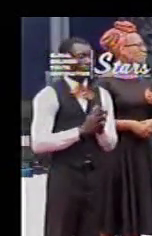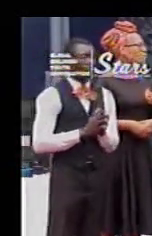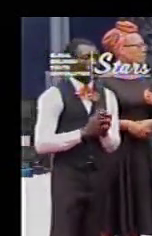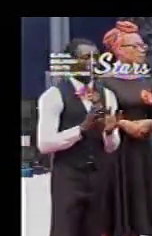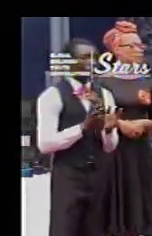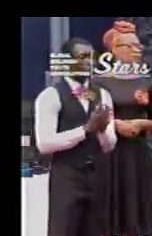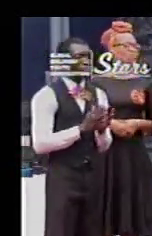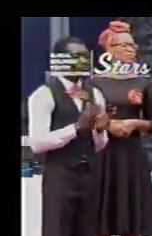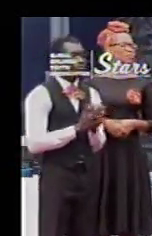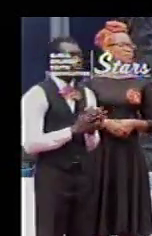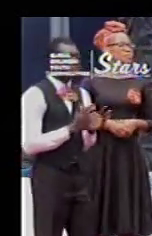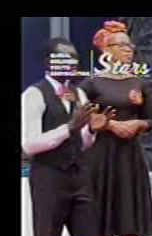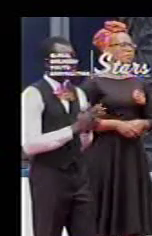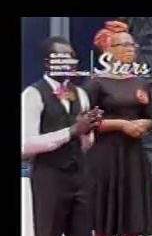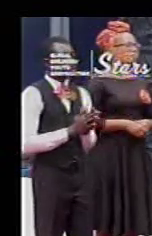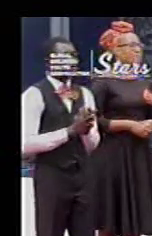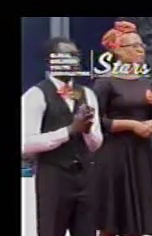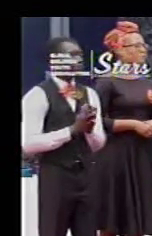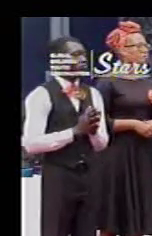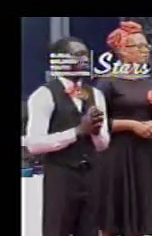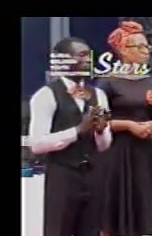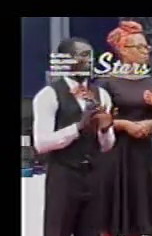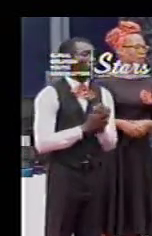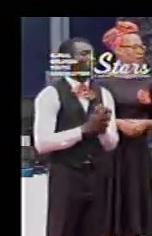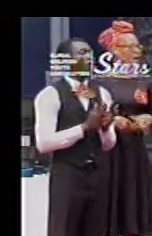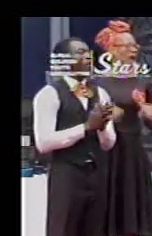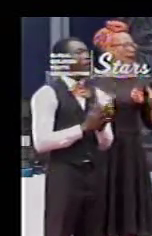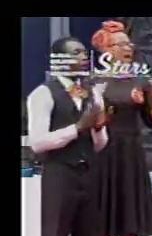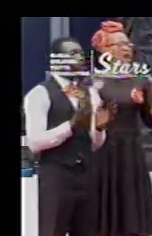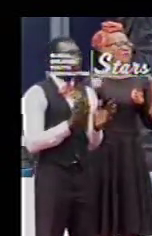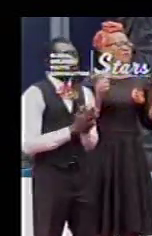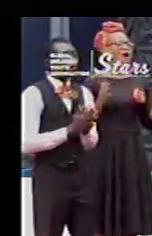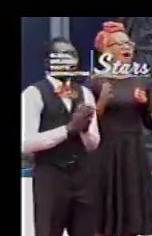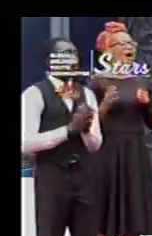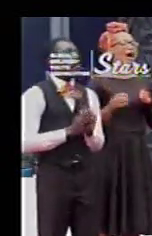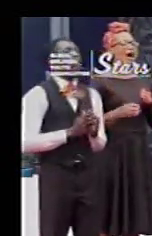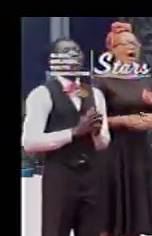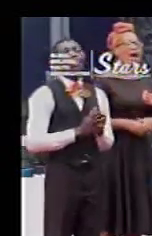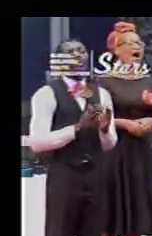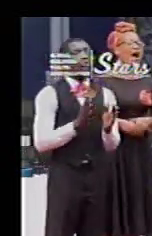my praises today. Alpha, Alpha,